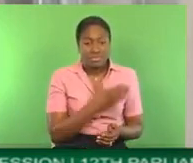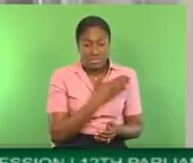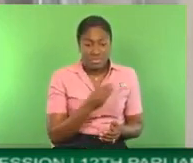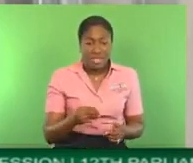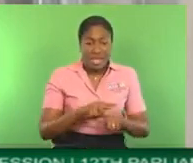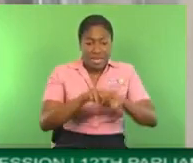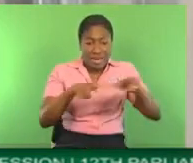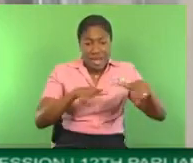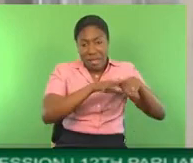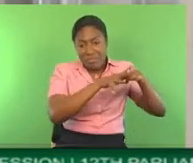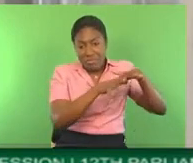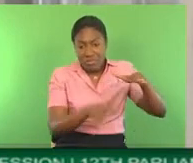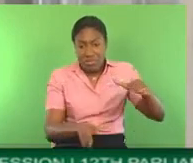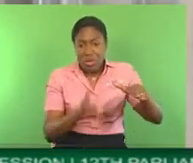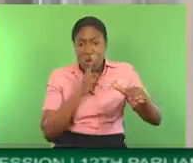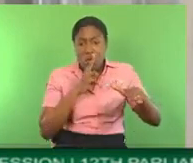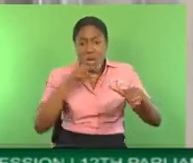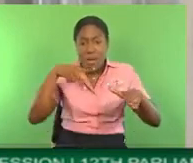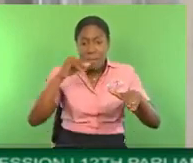been ruptured.